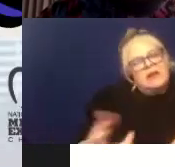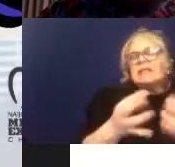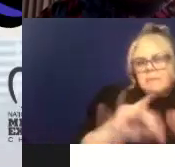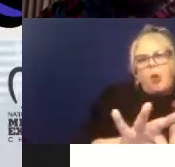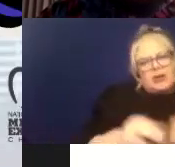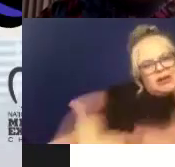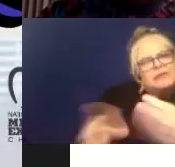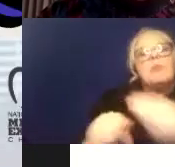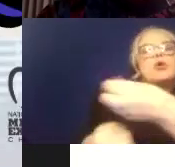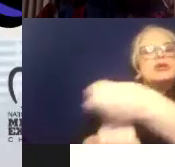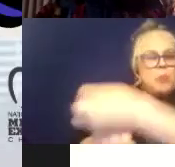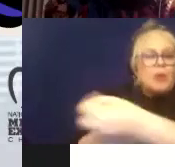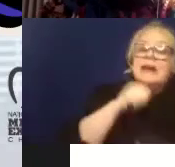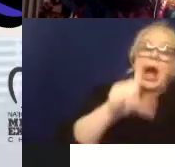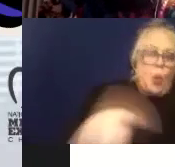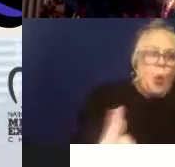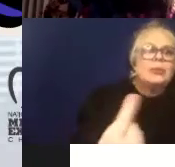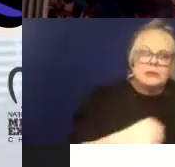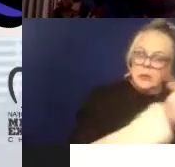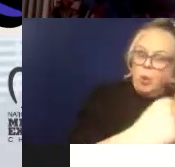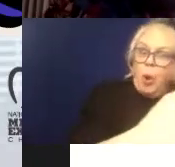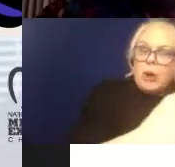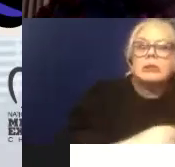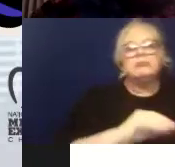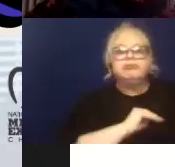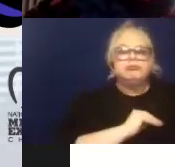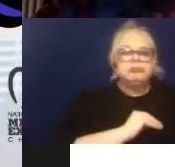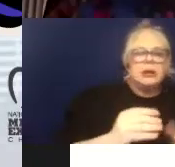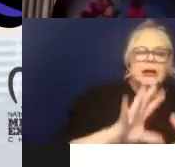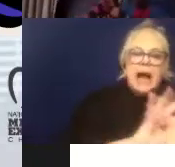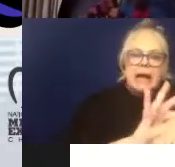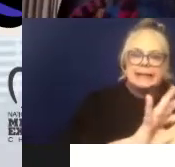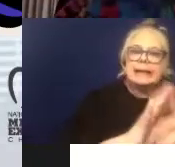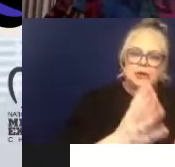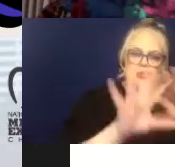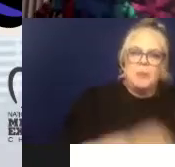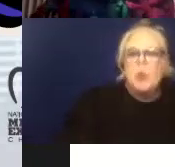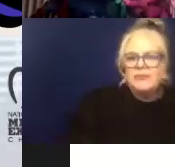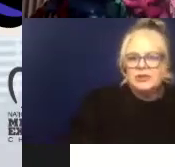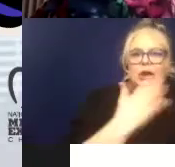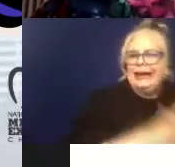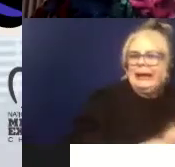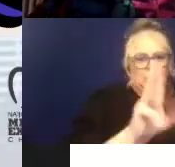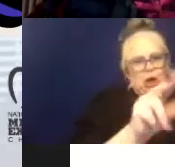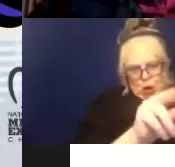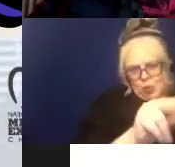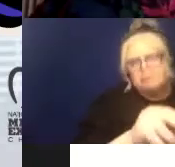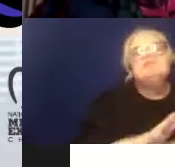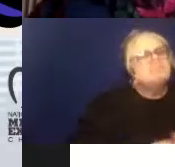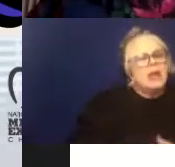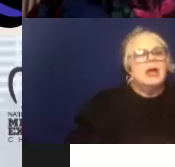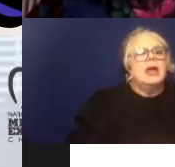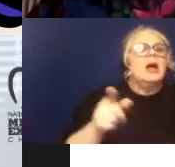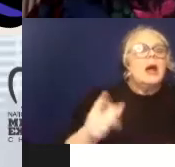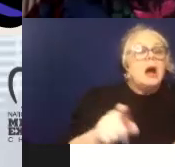A lot of the research about survivors that I'm going to share today comes from the Phoenix 11. They're a group of Canadian survivors of child